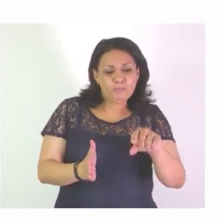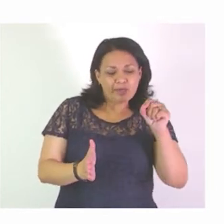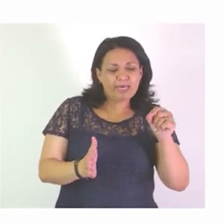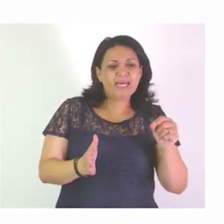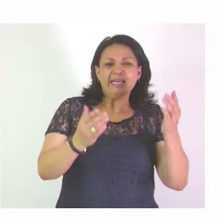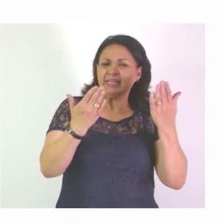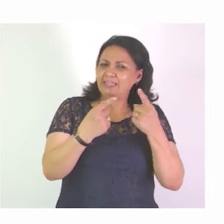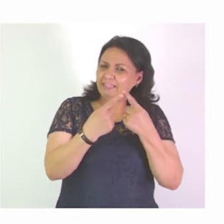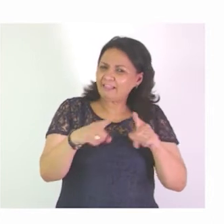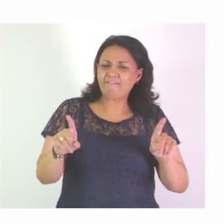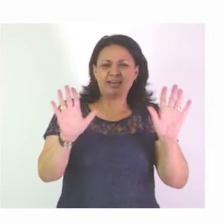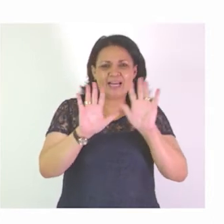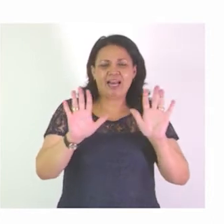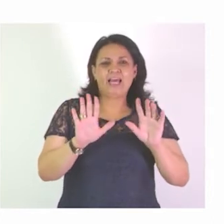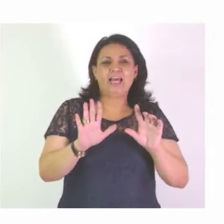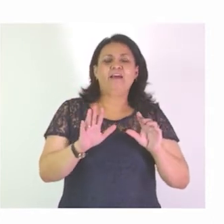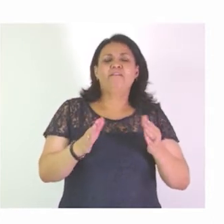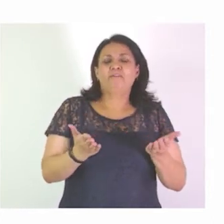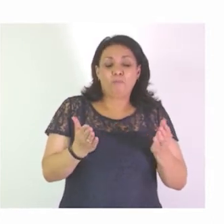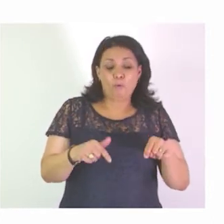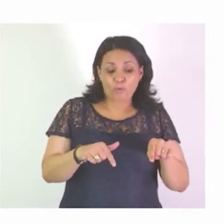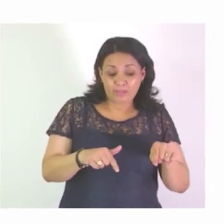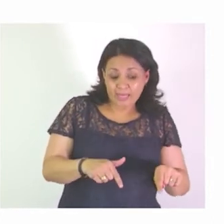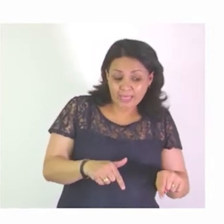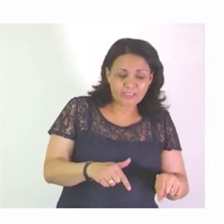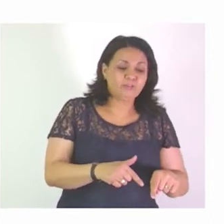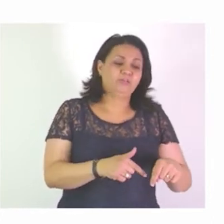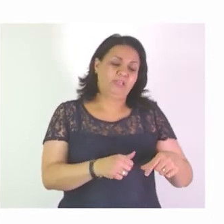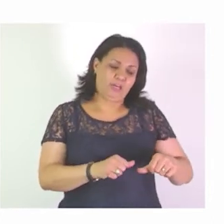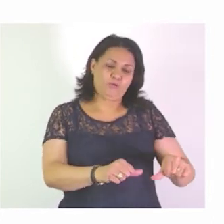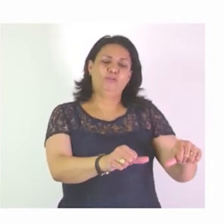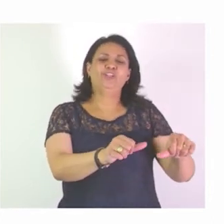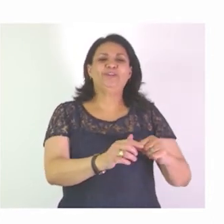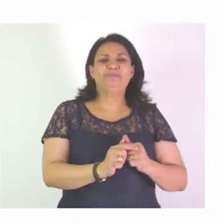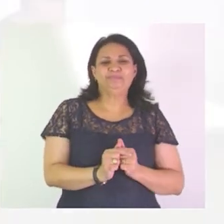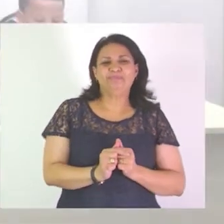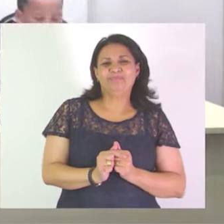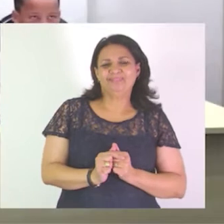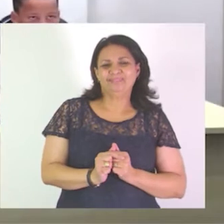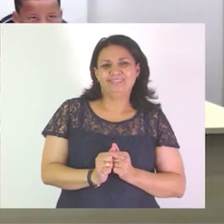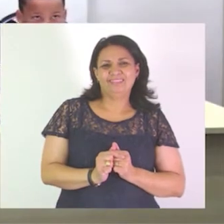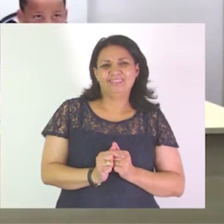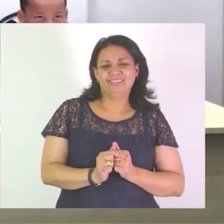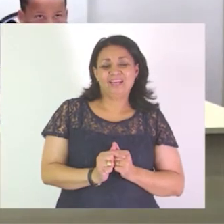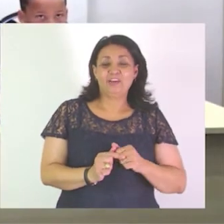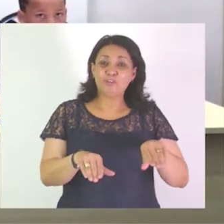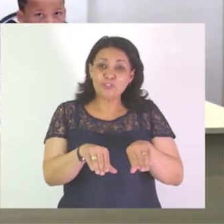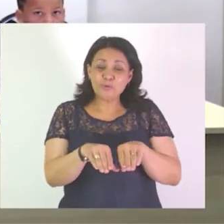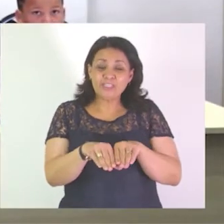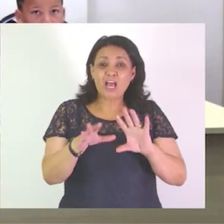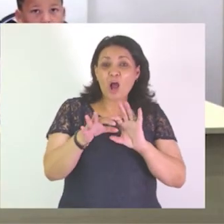different color to start from where his house is. If you do that at home, you